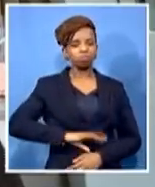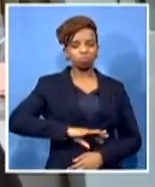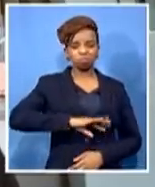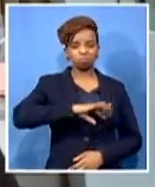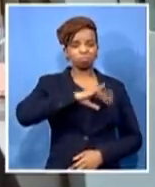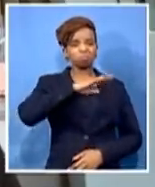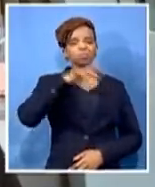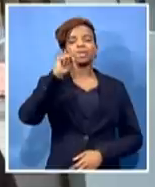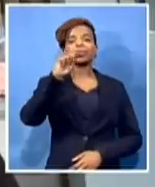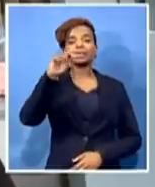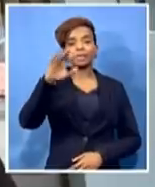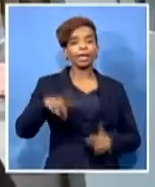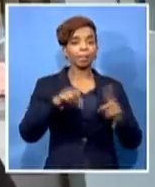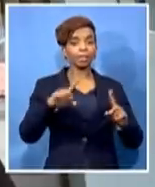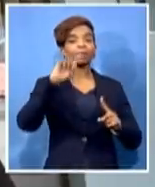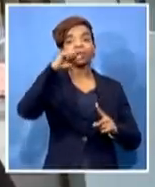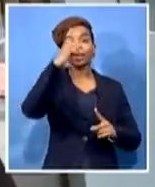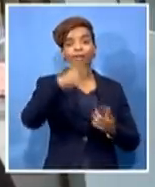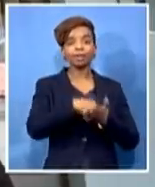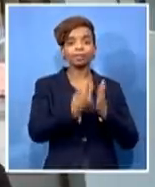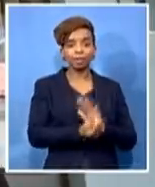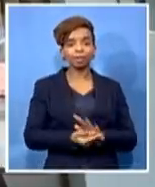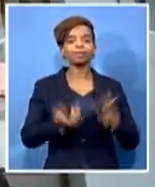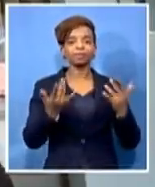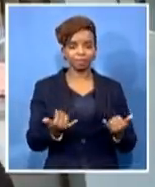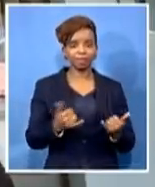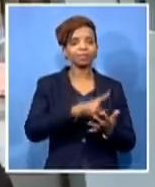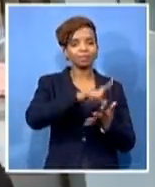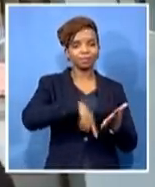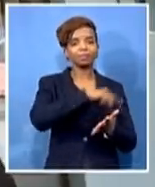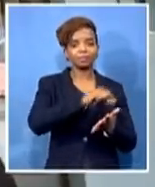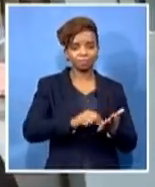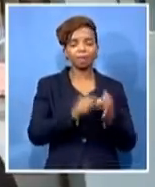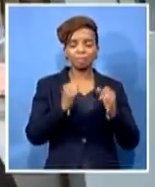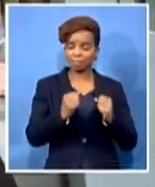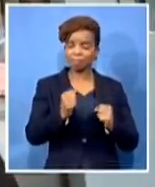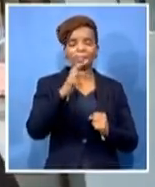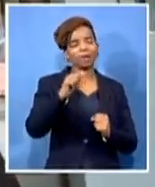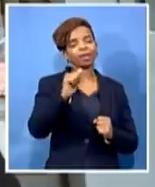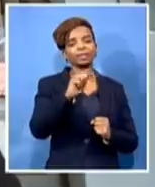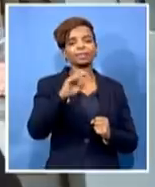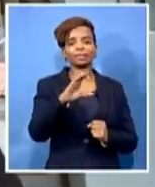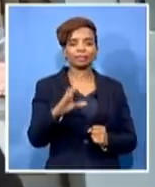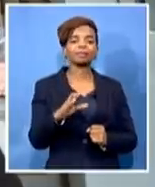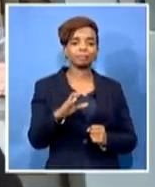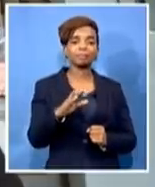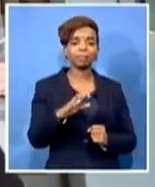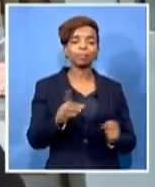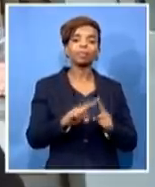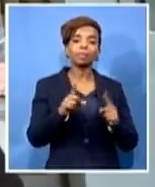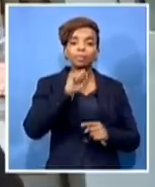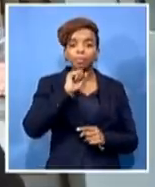vote the same party. And that's where my notion of political literacy vis-a-vis,